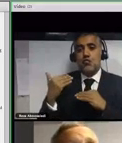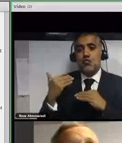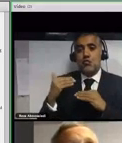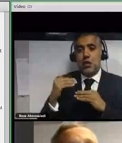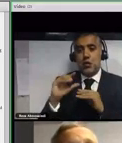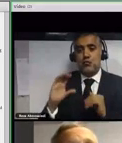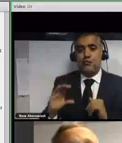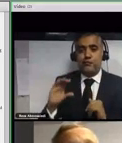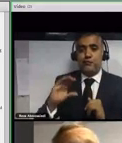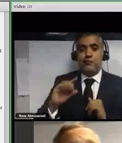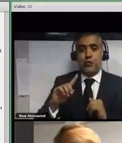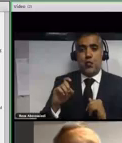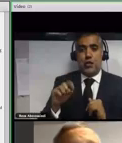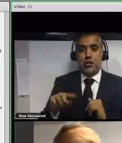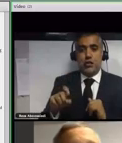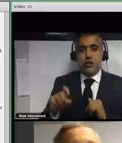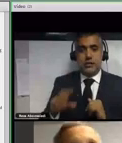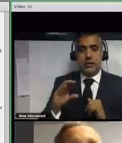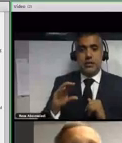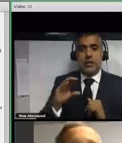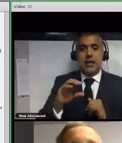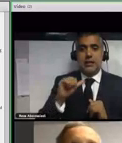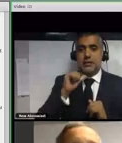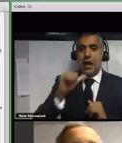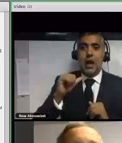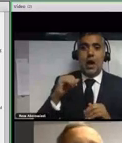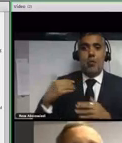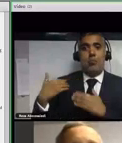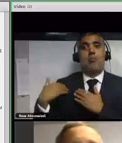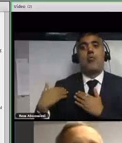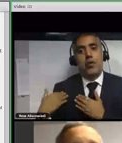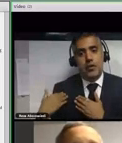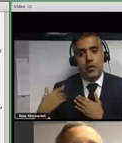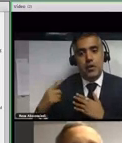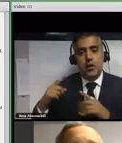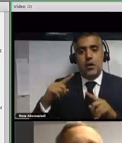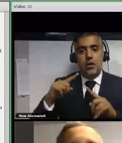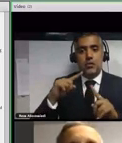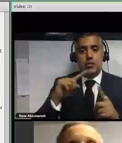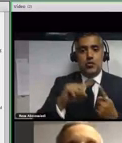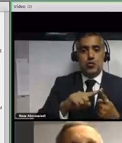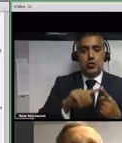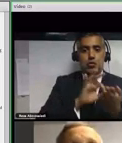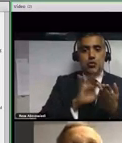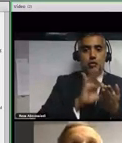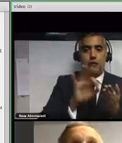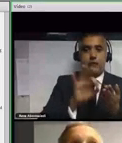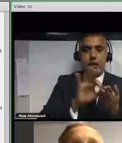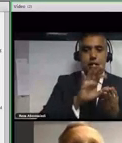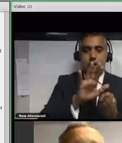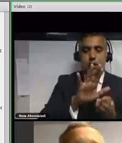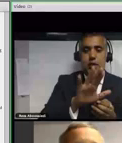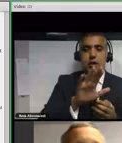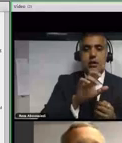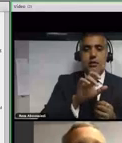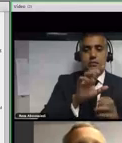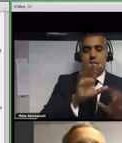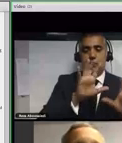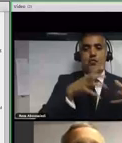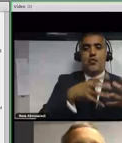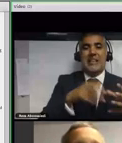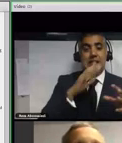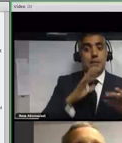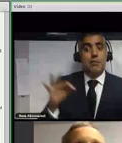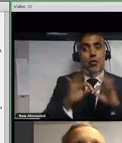impose any kind of burden on the survey logistics is